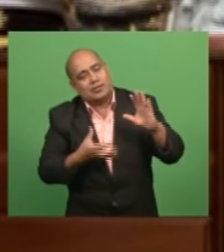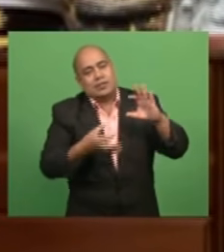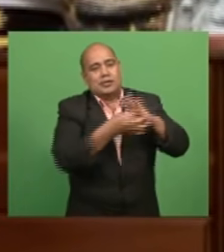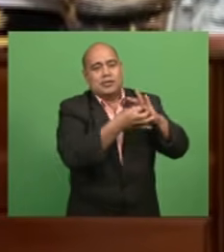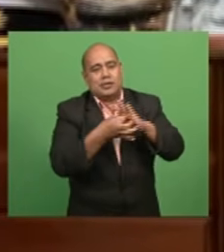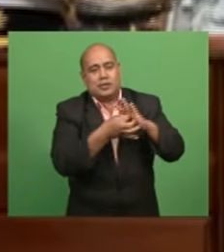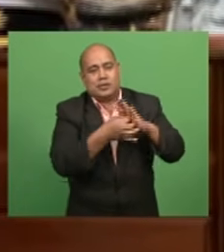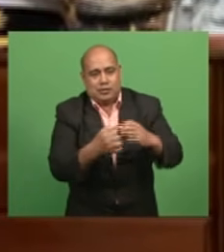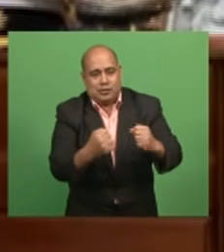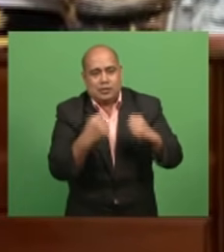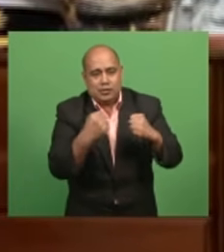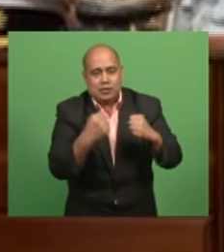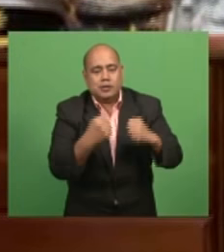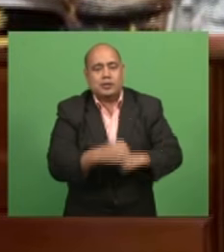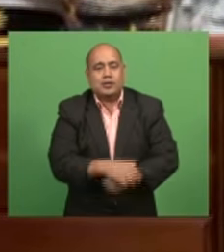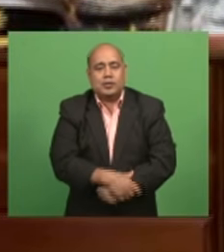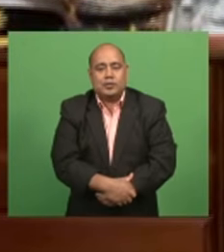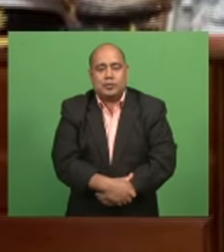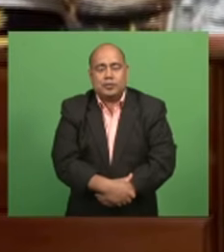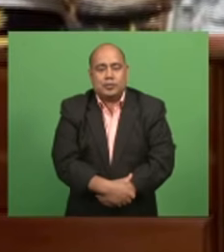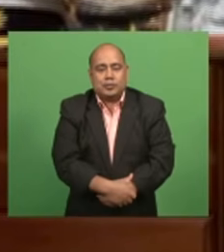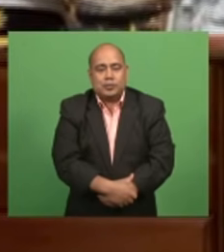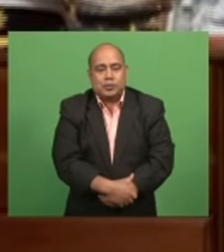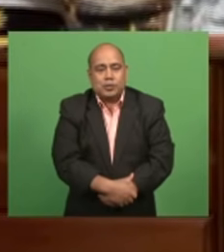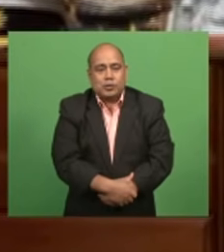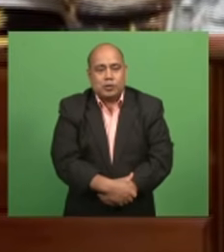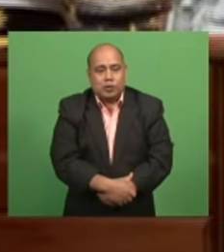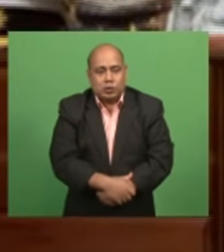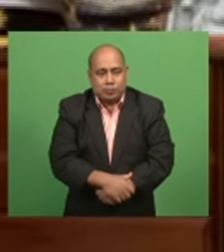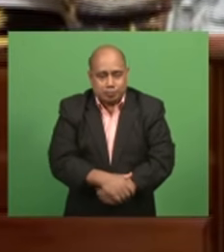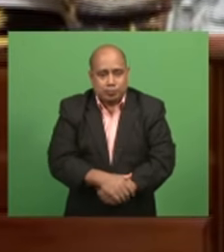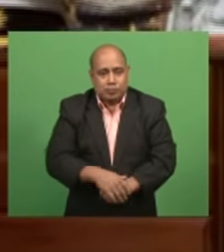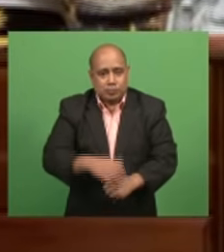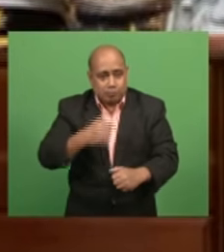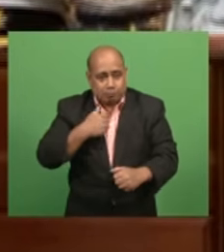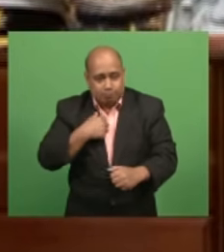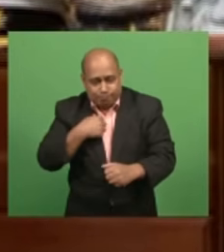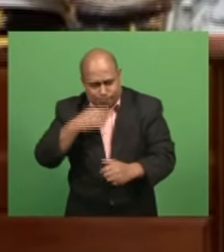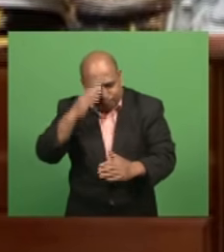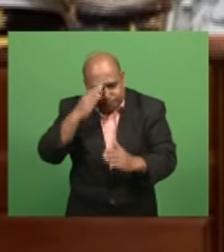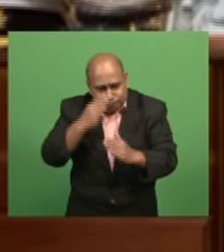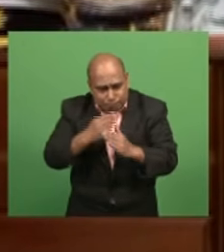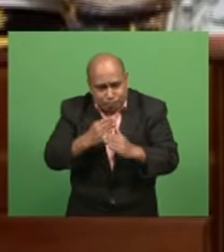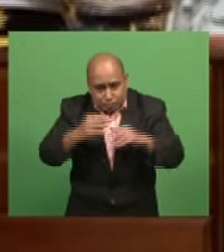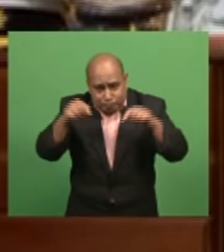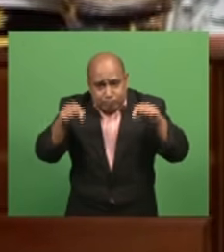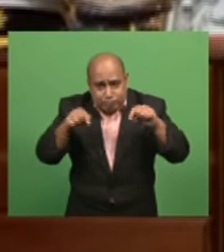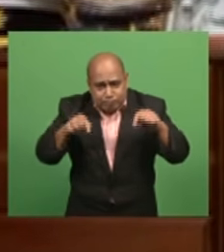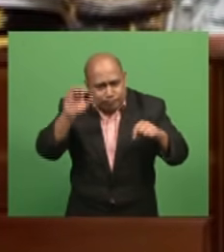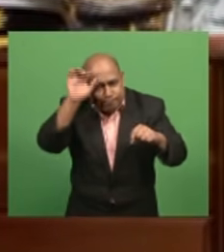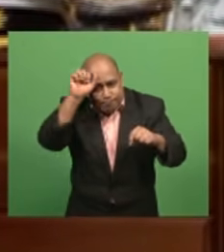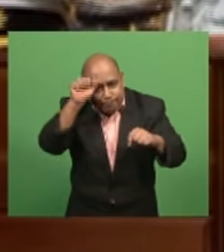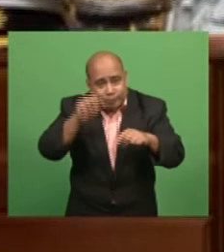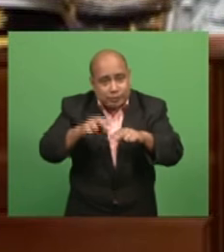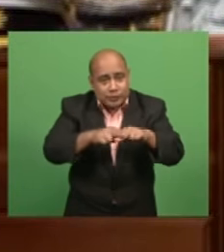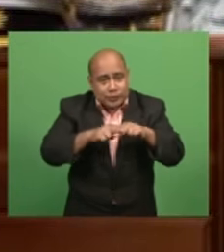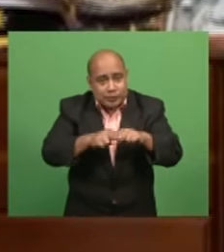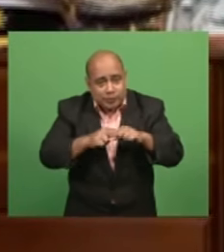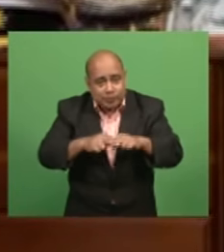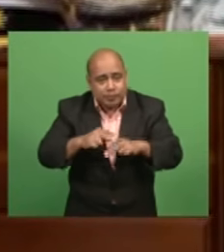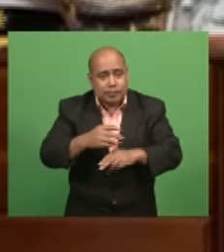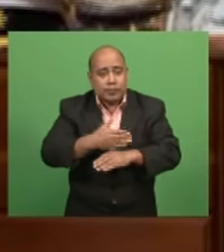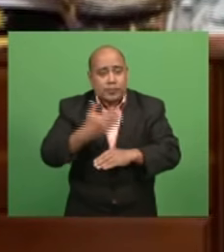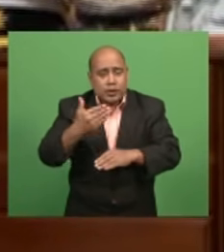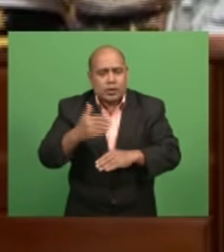together. I have immense hope that on this Anzac Day and beyond, the same spirit of sacrifice